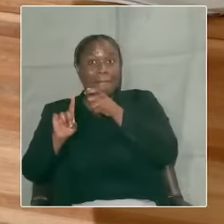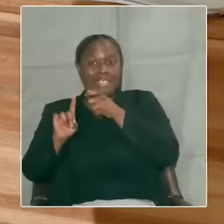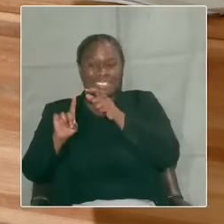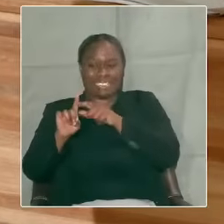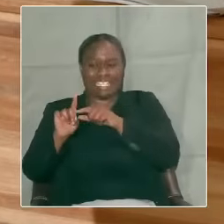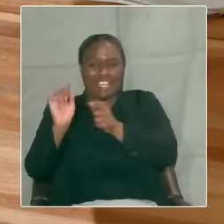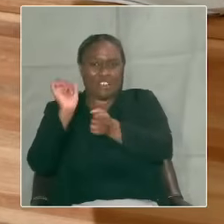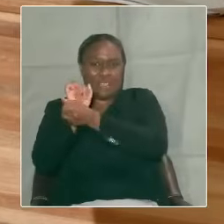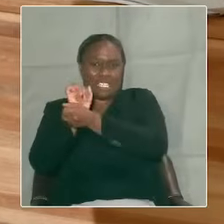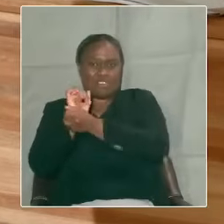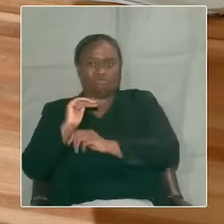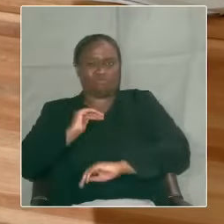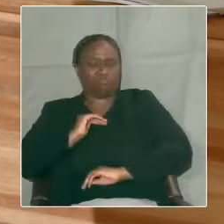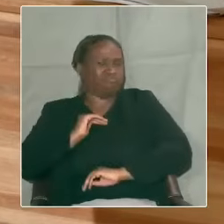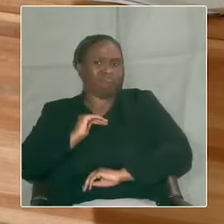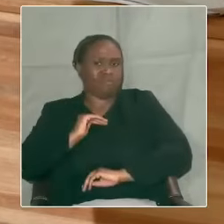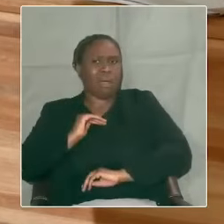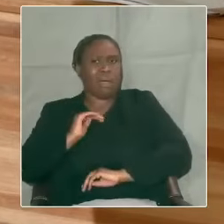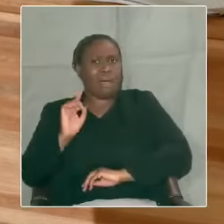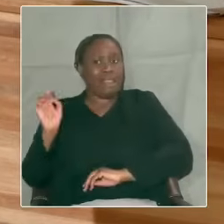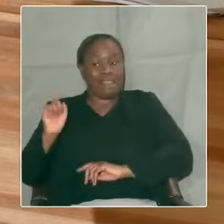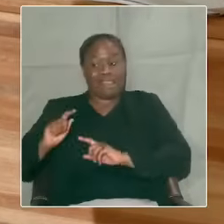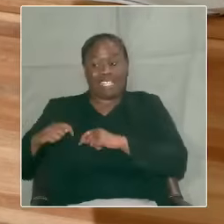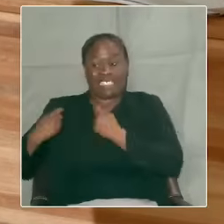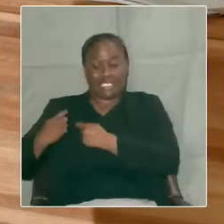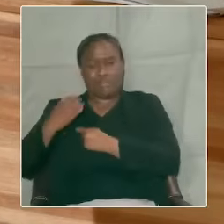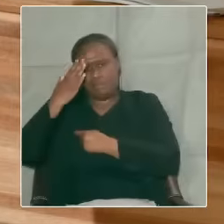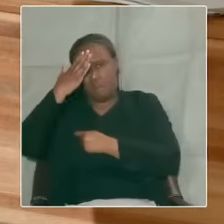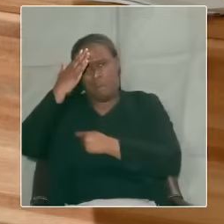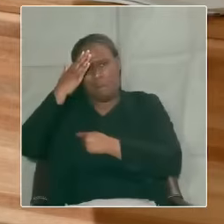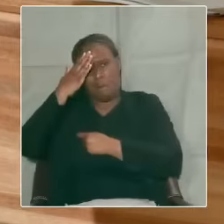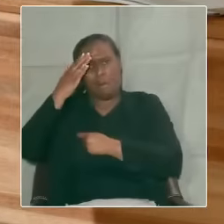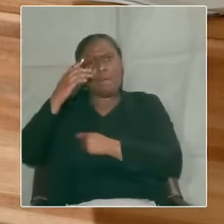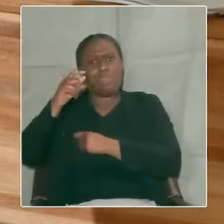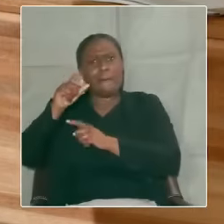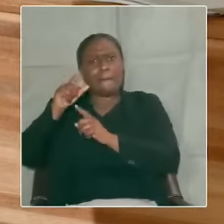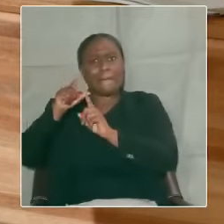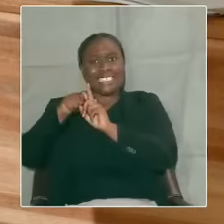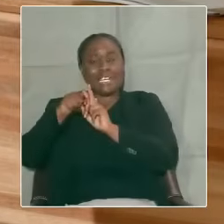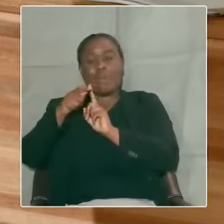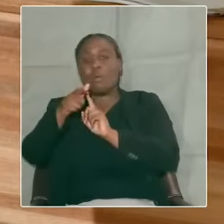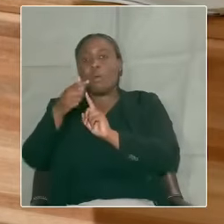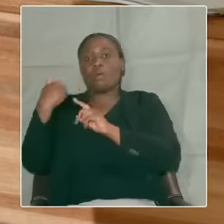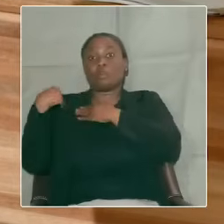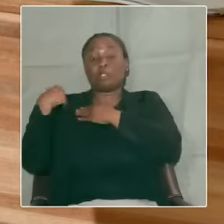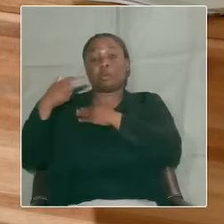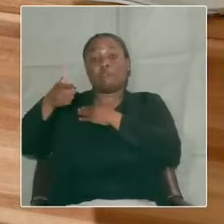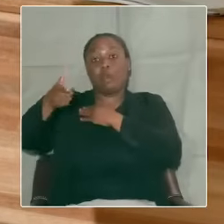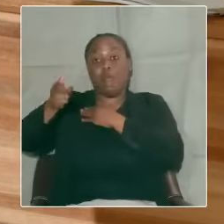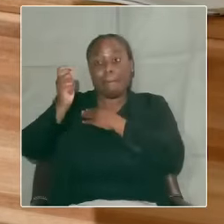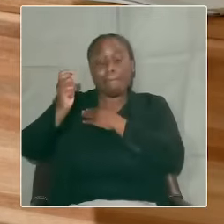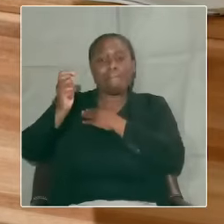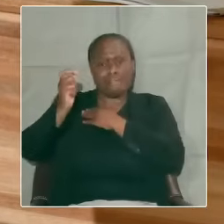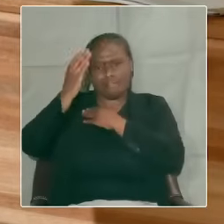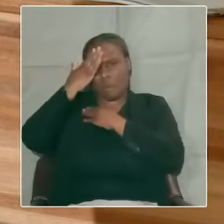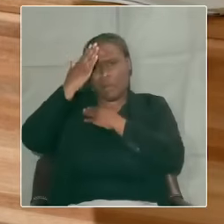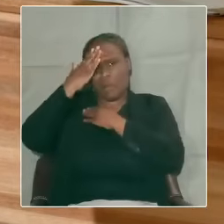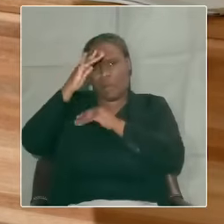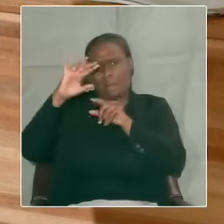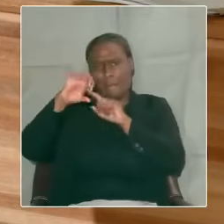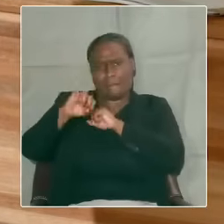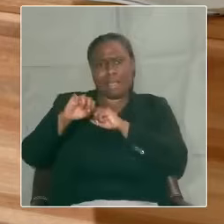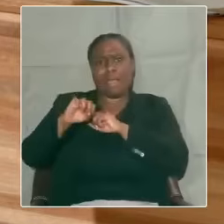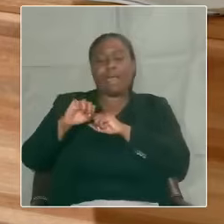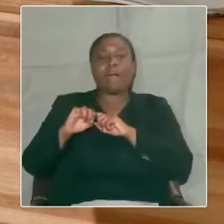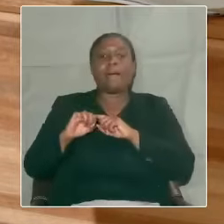instances where they do know who the hitmen are, but in order to resolve the crime in its entirety, they may decide